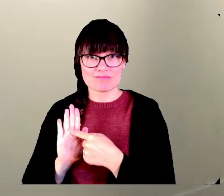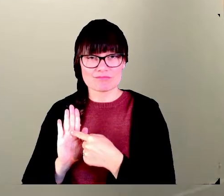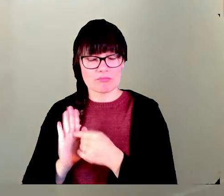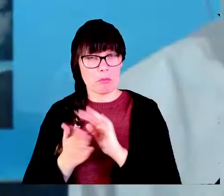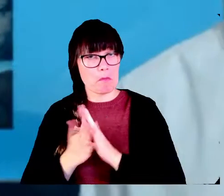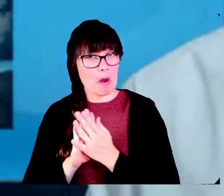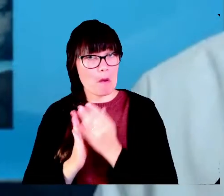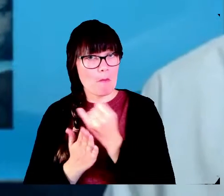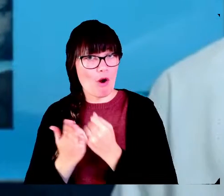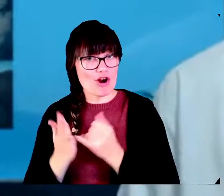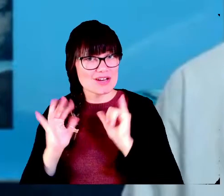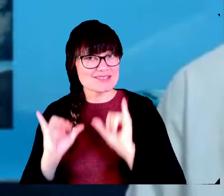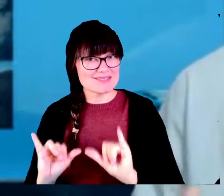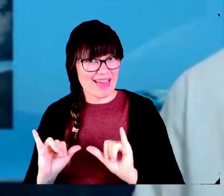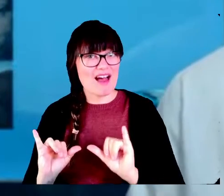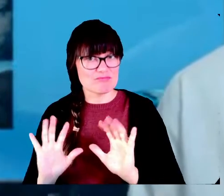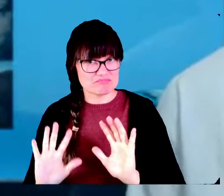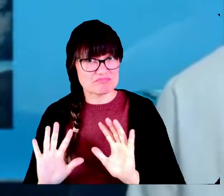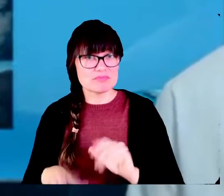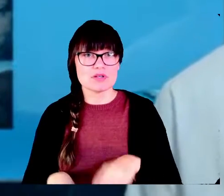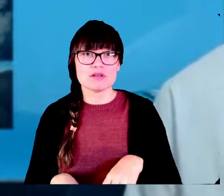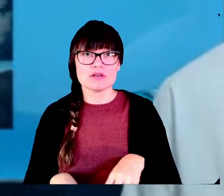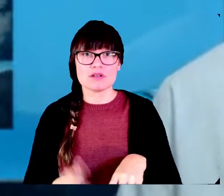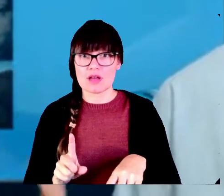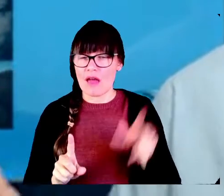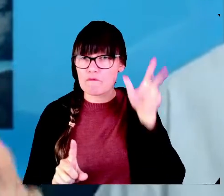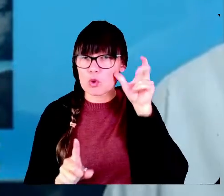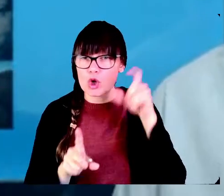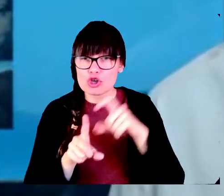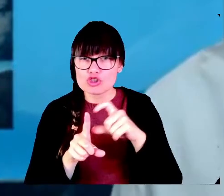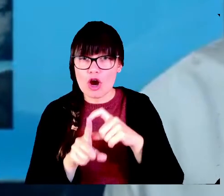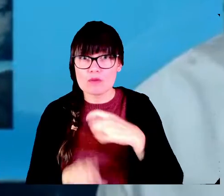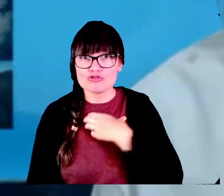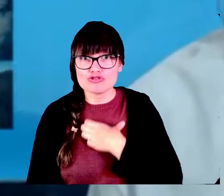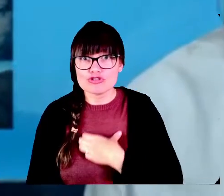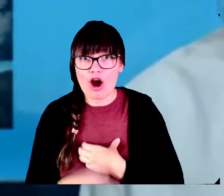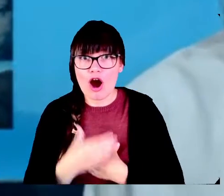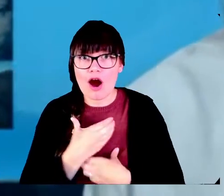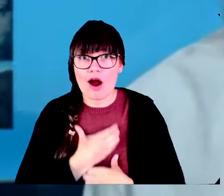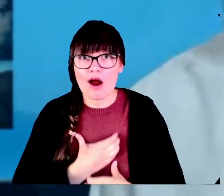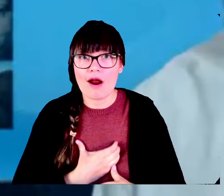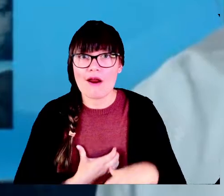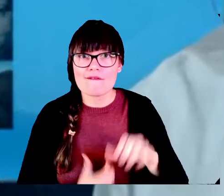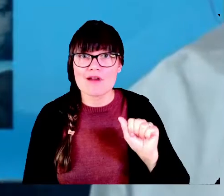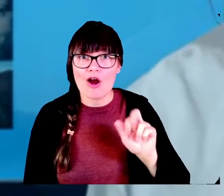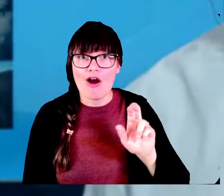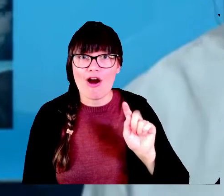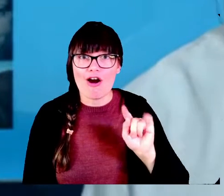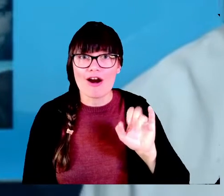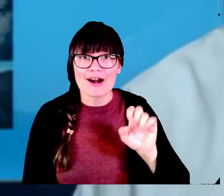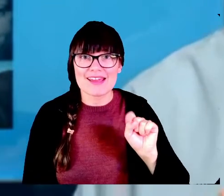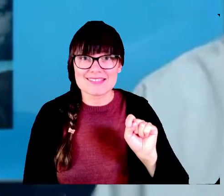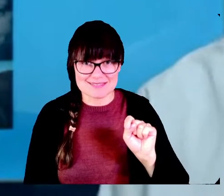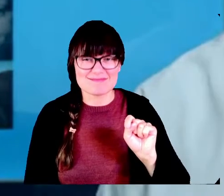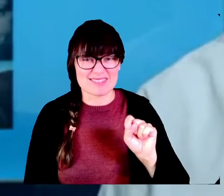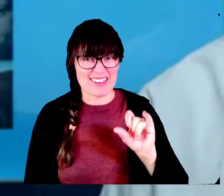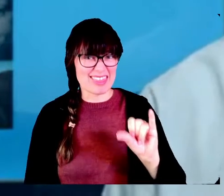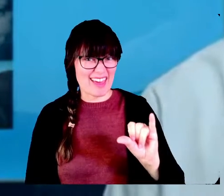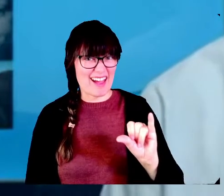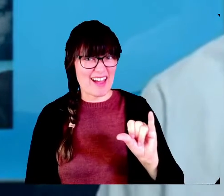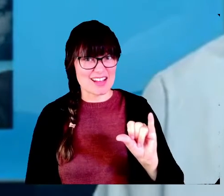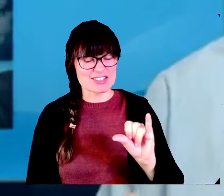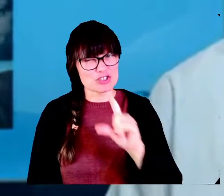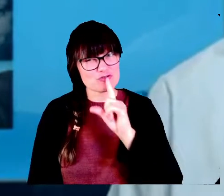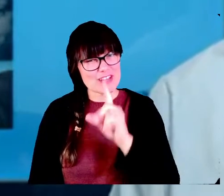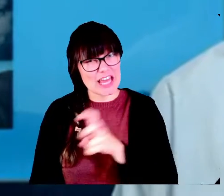artist that way. If you've ever heard the term starving artist, the reason they say that is that it's very hard to make a living that